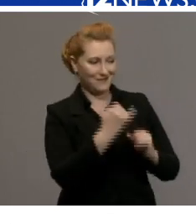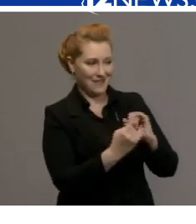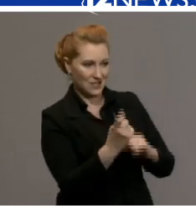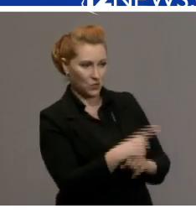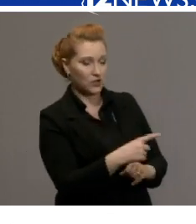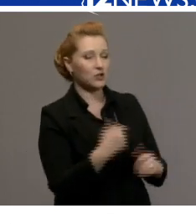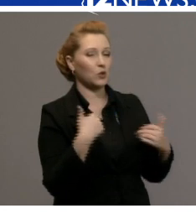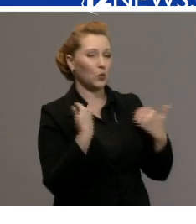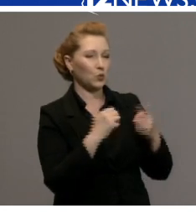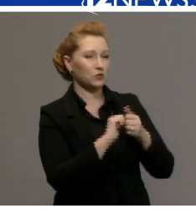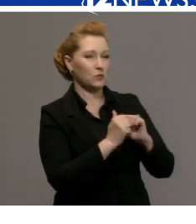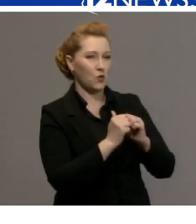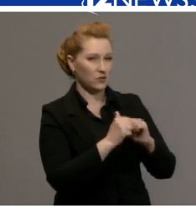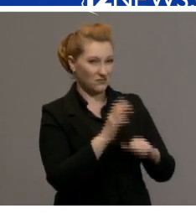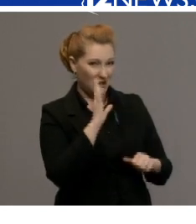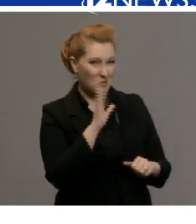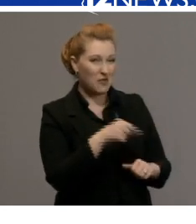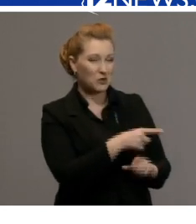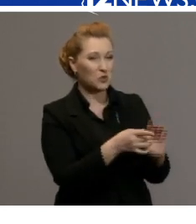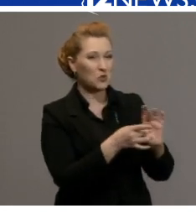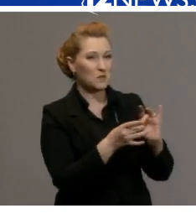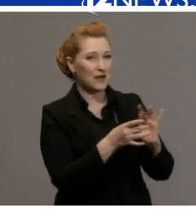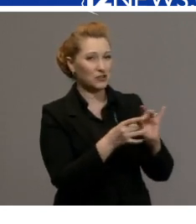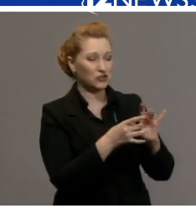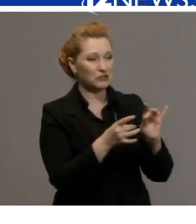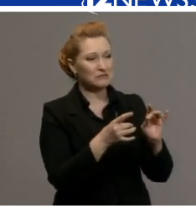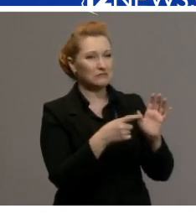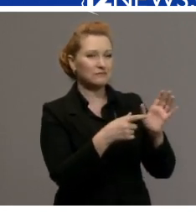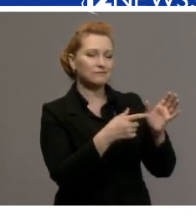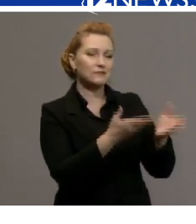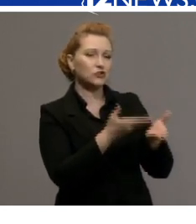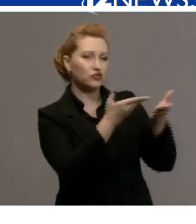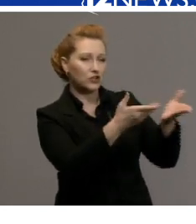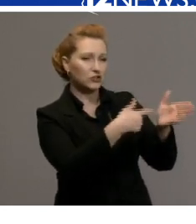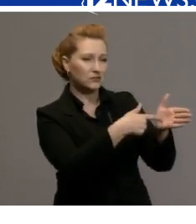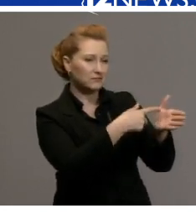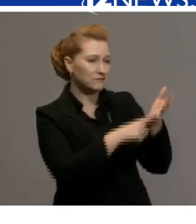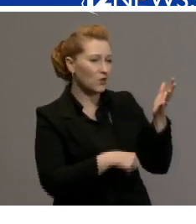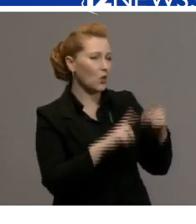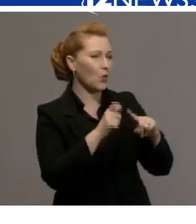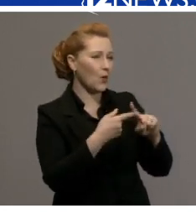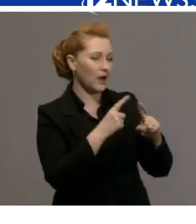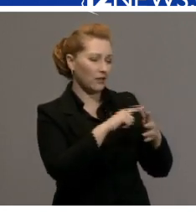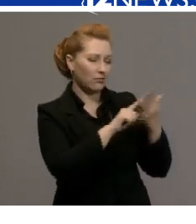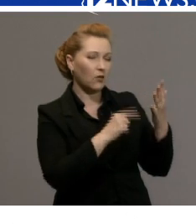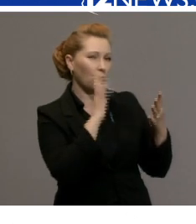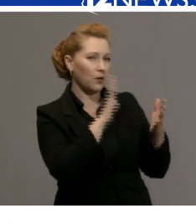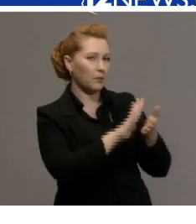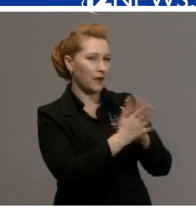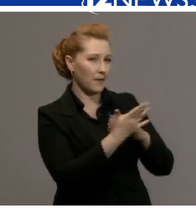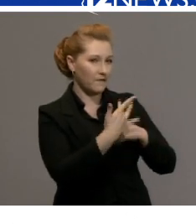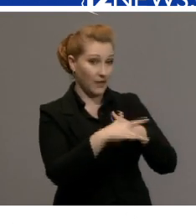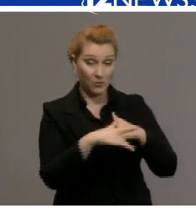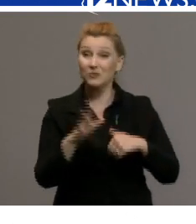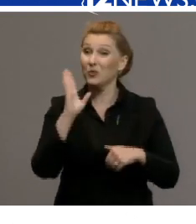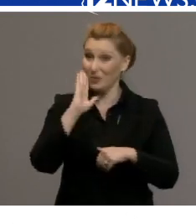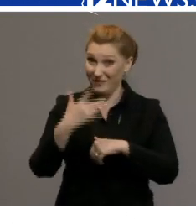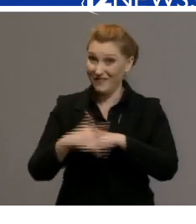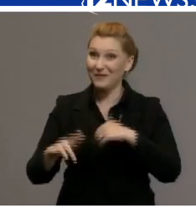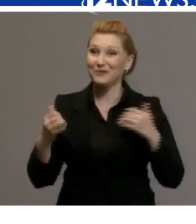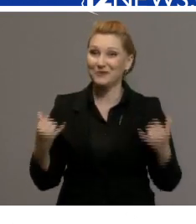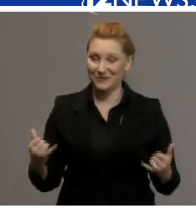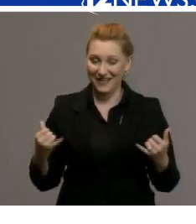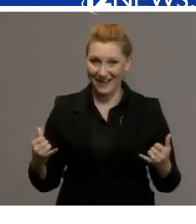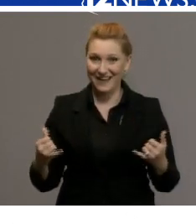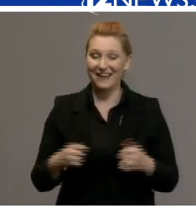know you mentioned guidelines. Any idea when those become available? So those should be available today. And they will